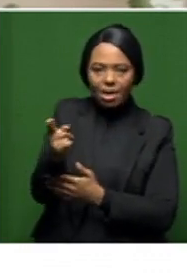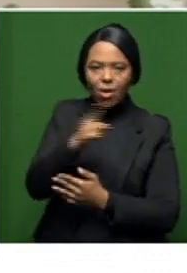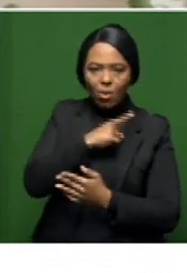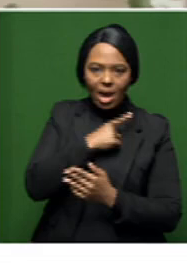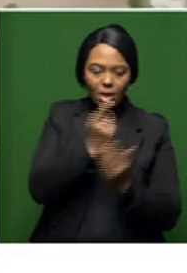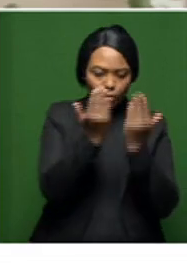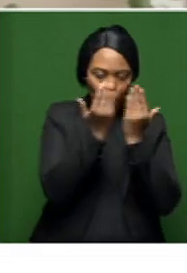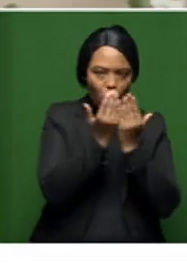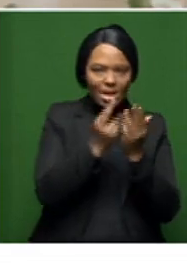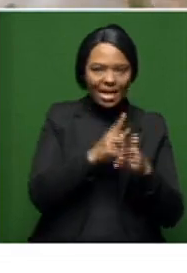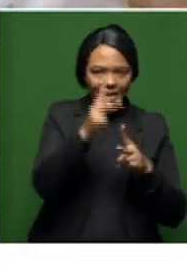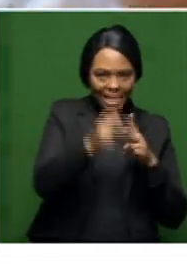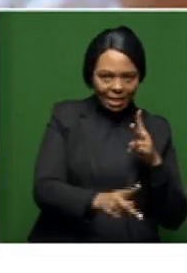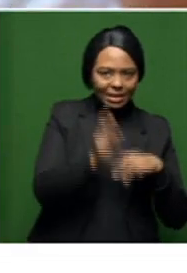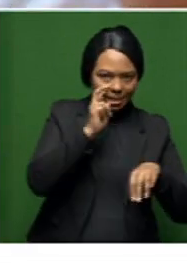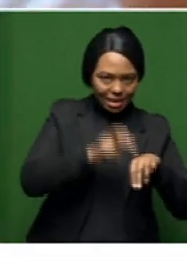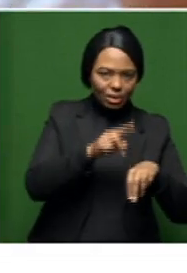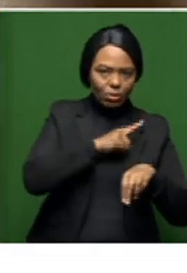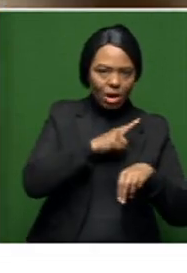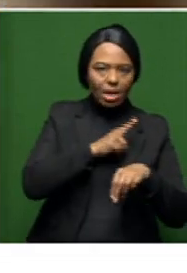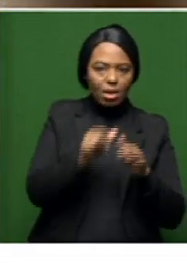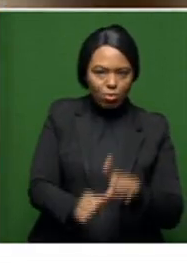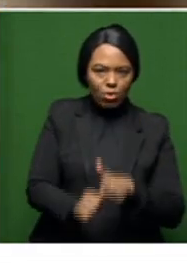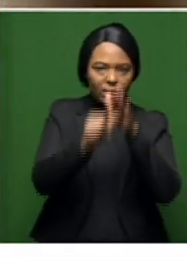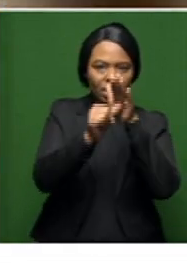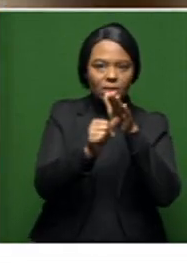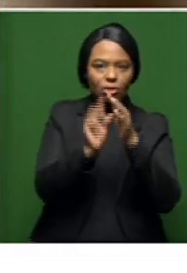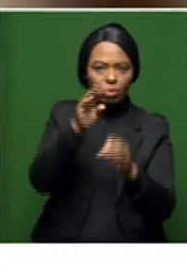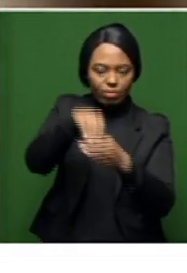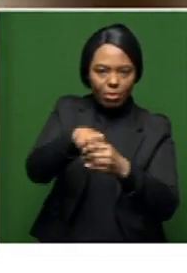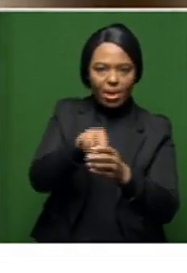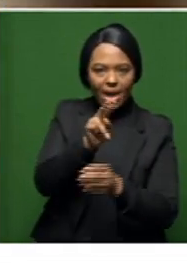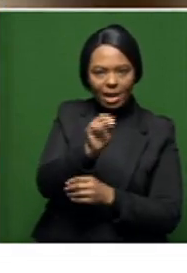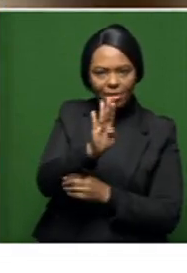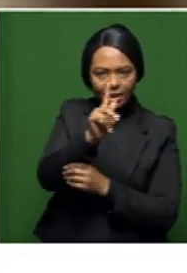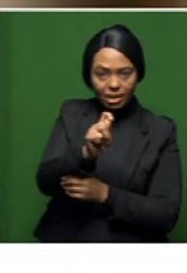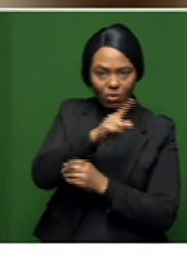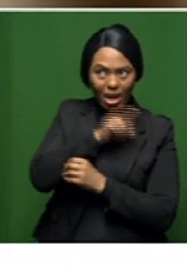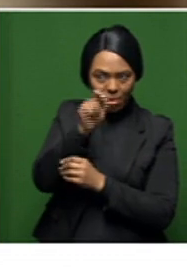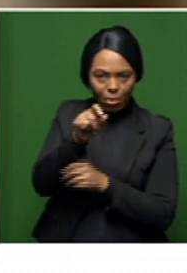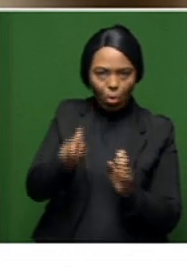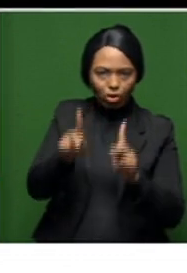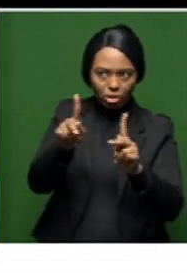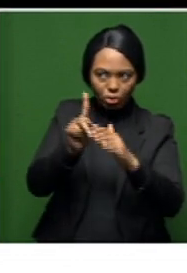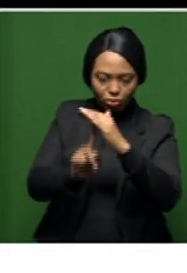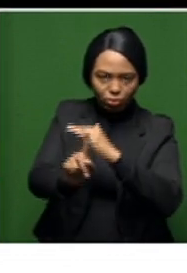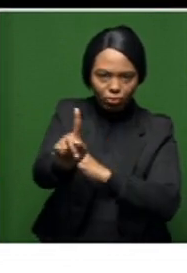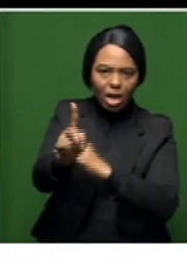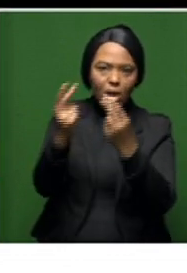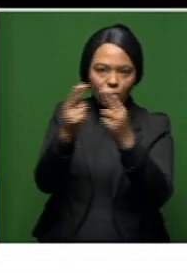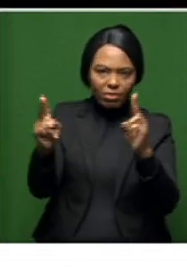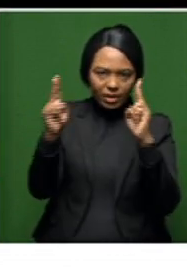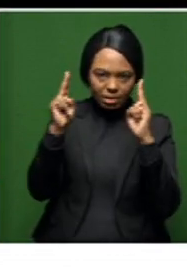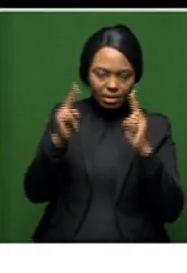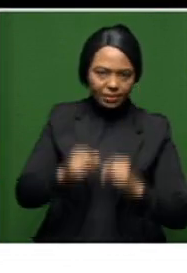so important to be prepared for the NBTs, because essentially it forms part of your entry ticket to university. Now, speak to us